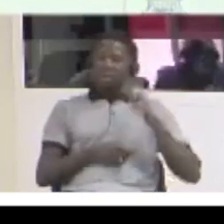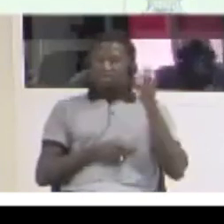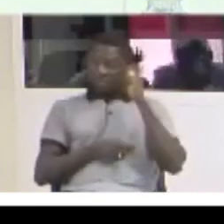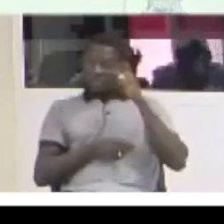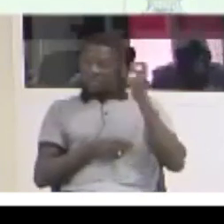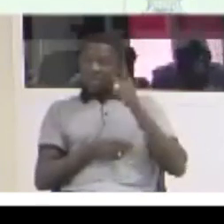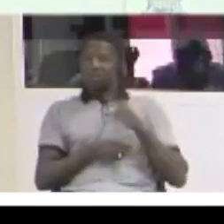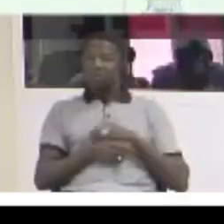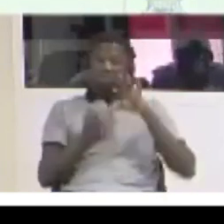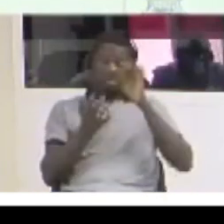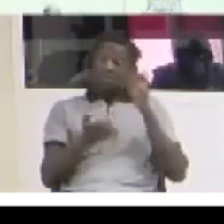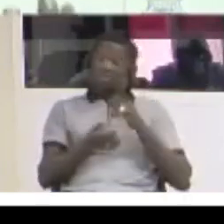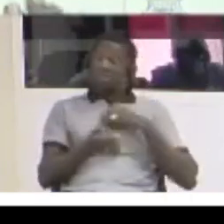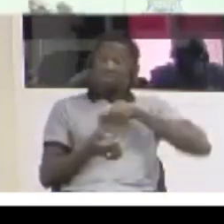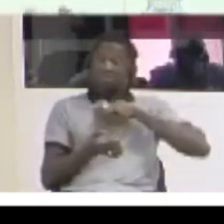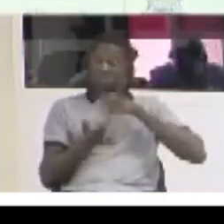choice.